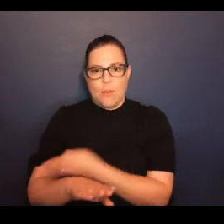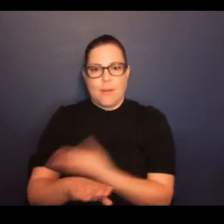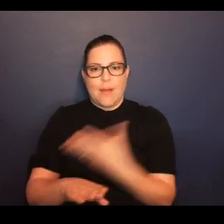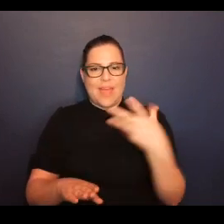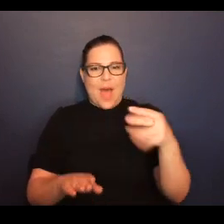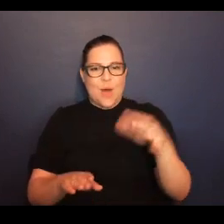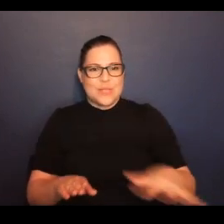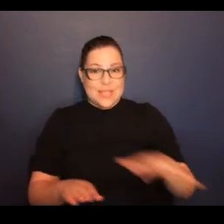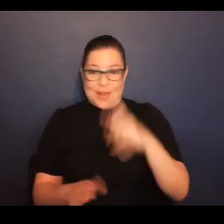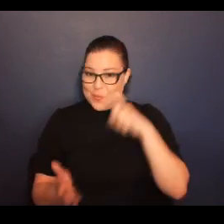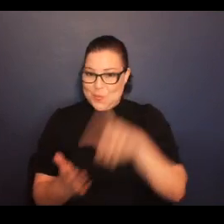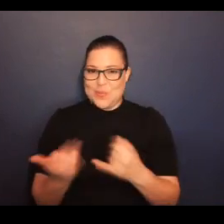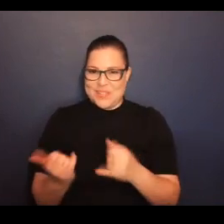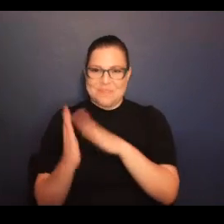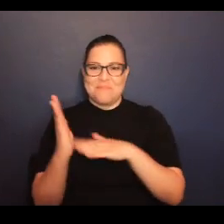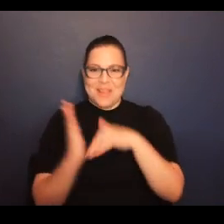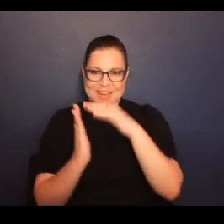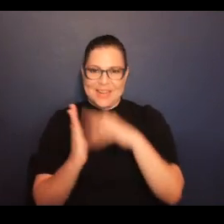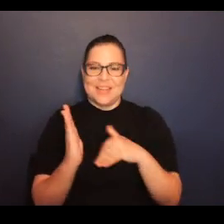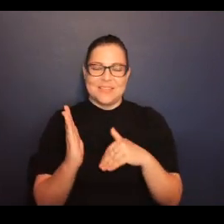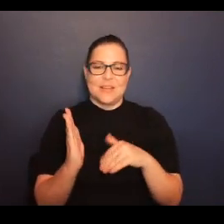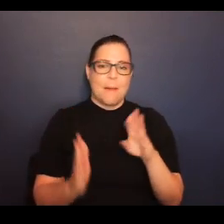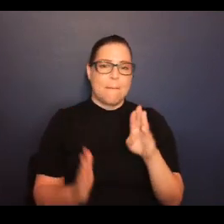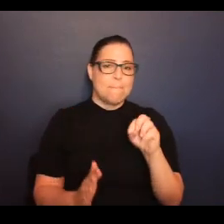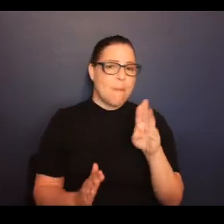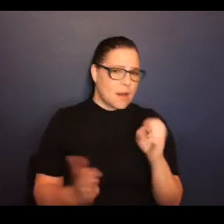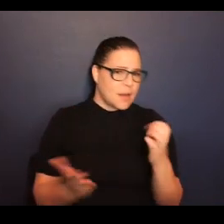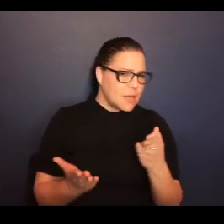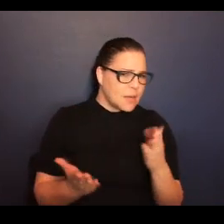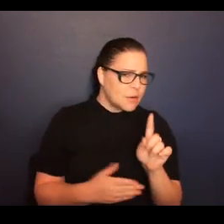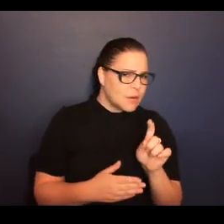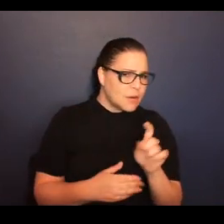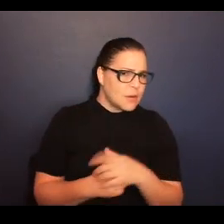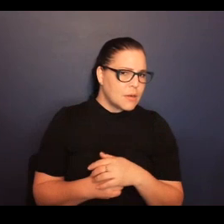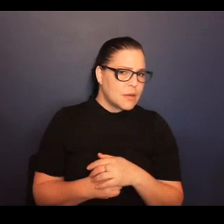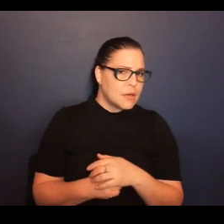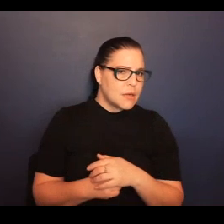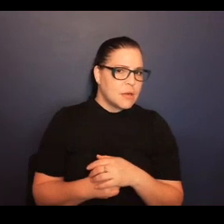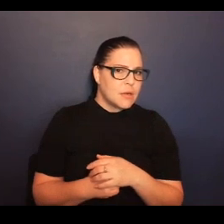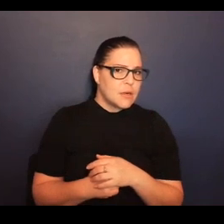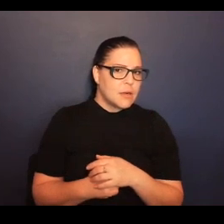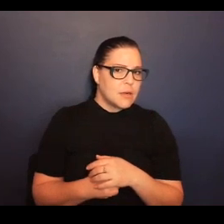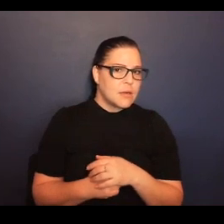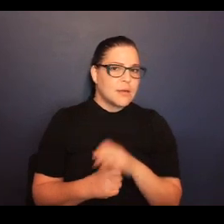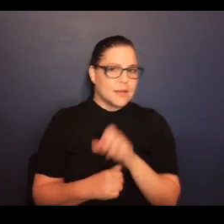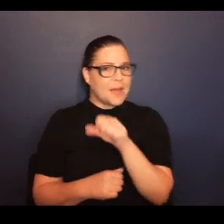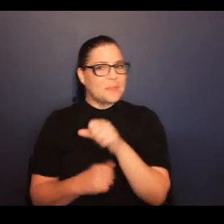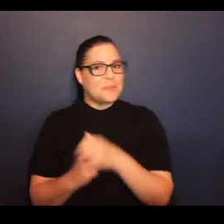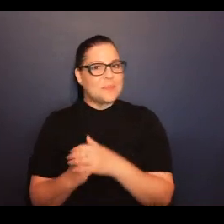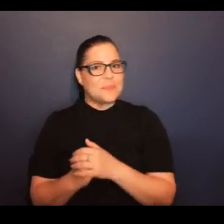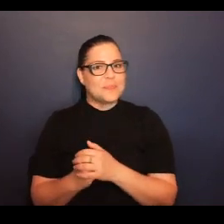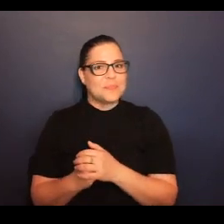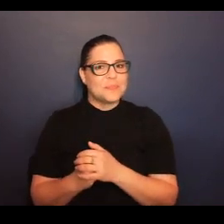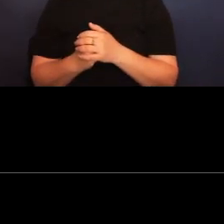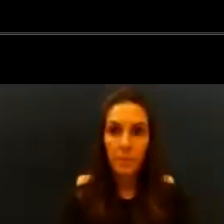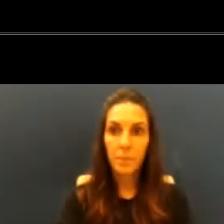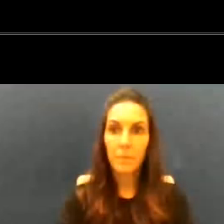you're seeing now. Bonnie, are you online? So they're that